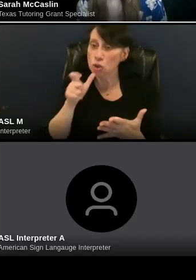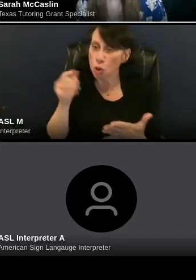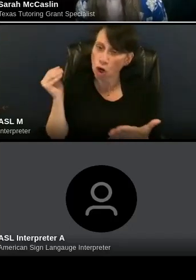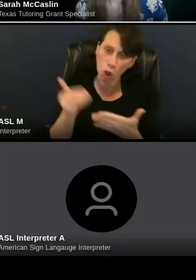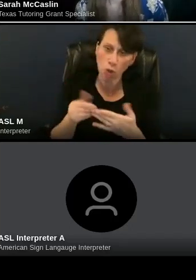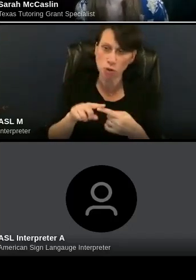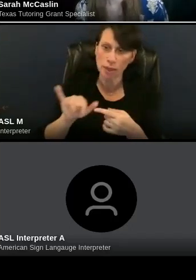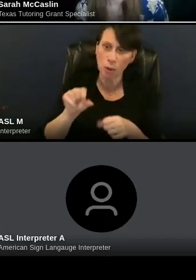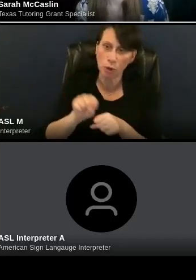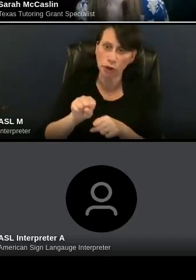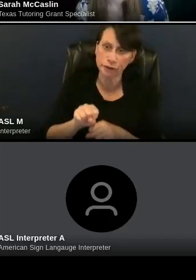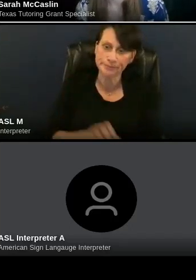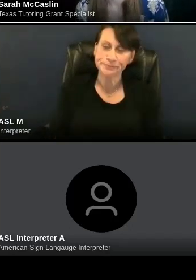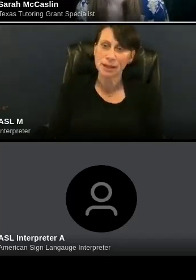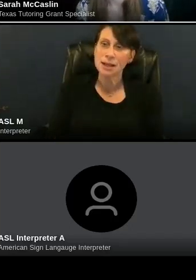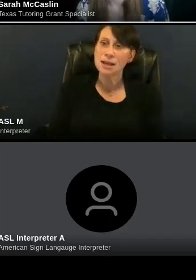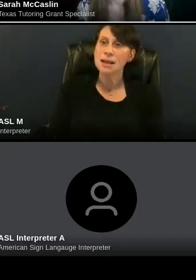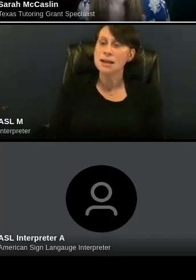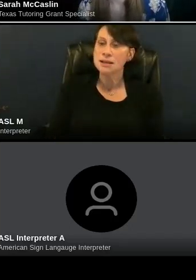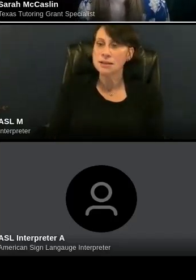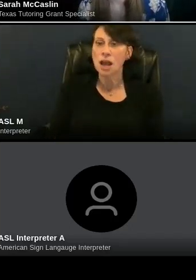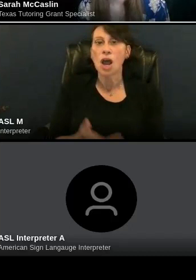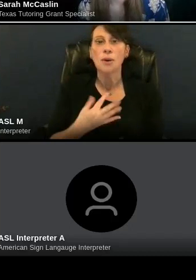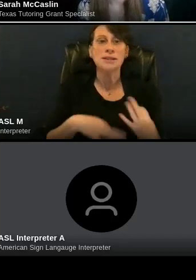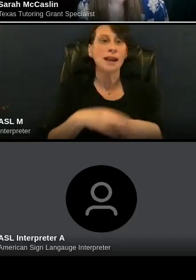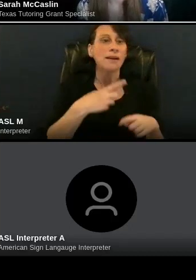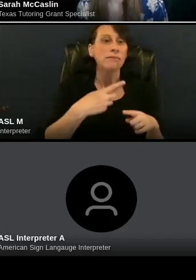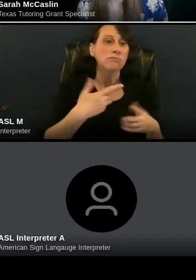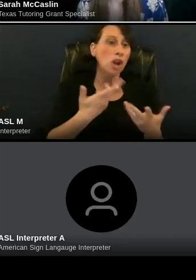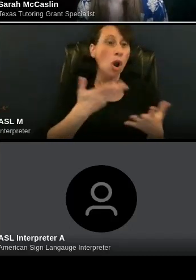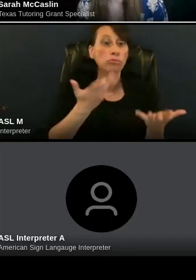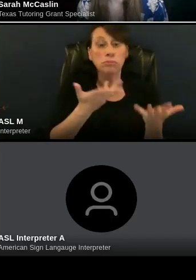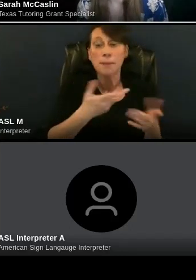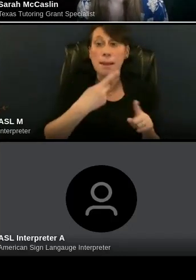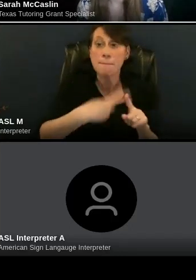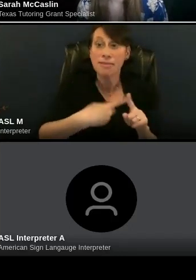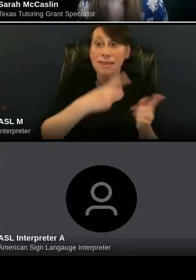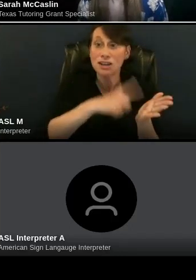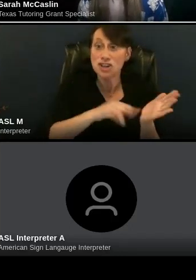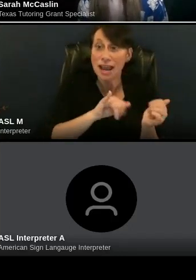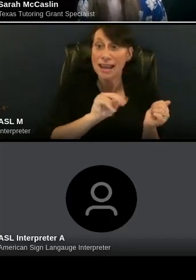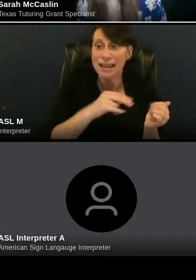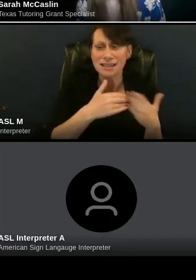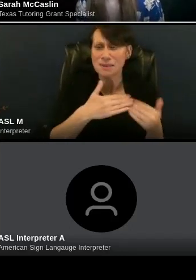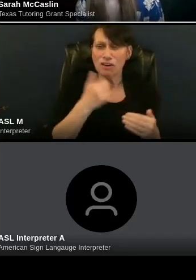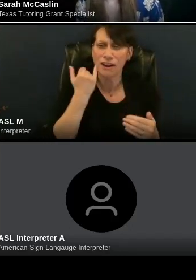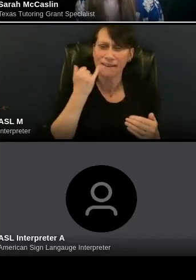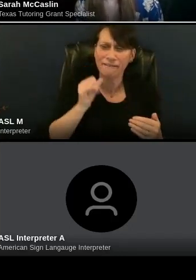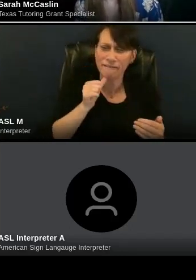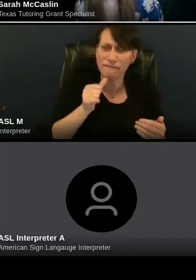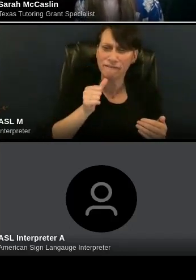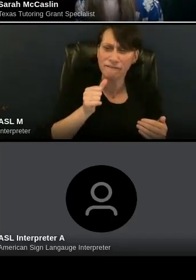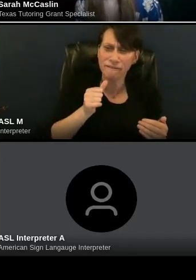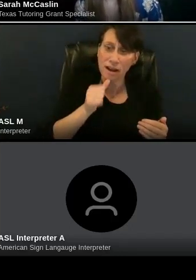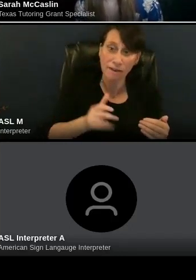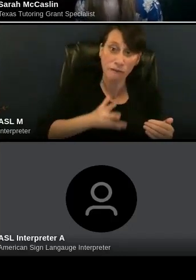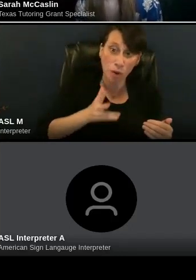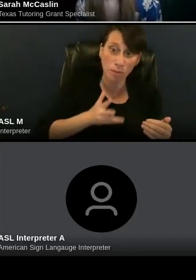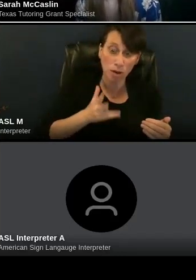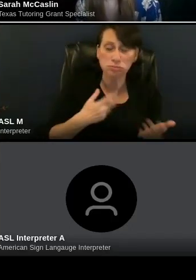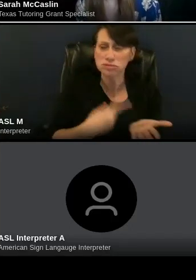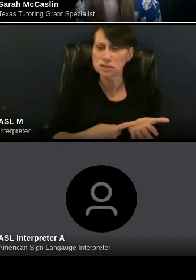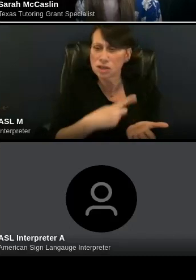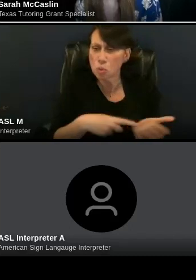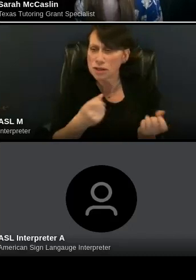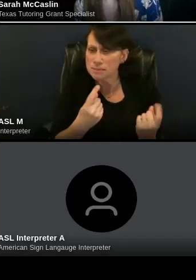work? So consider things like monthly check-ins, even if it's pretty informal, to talk about what has been spent,